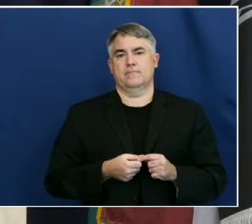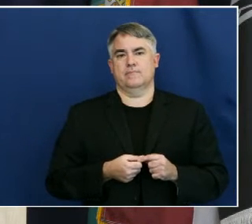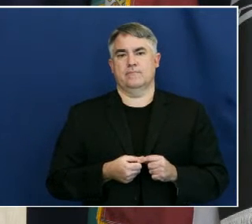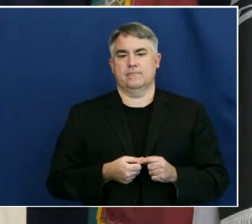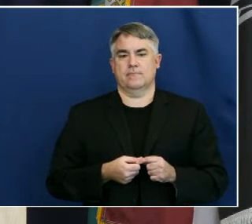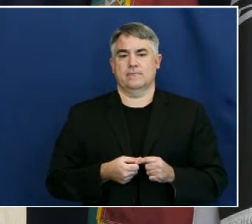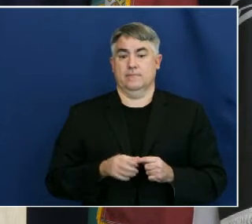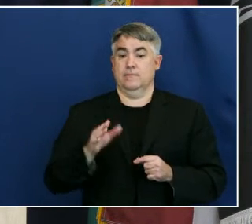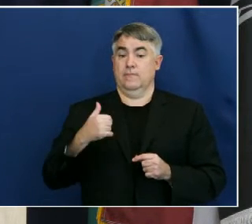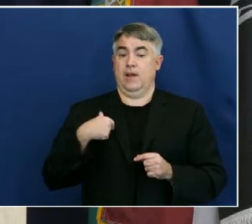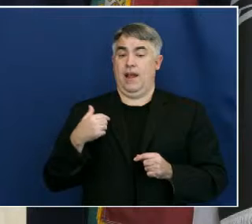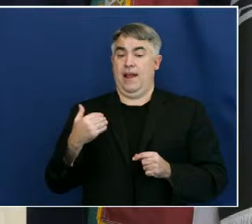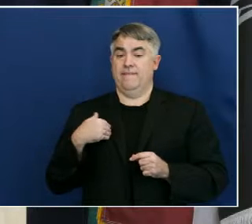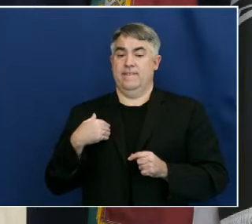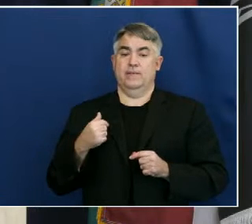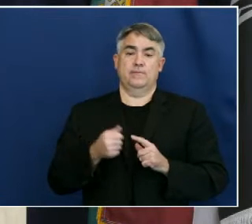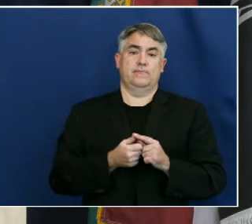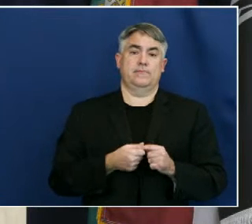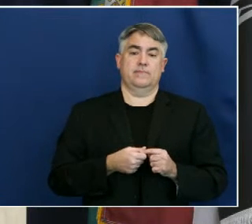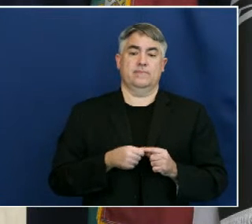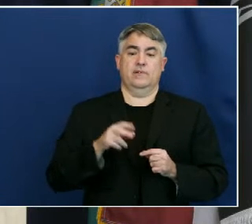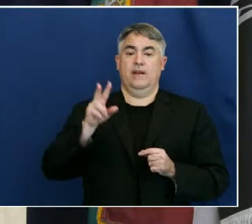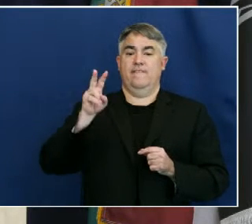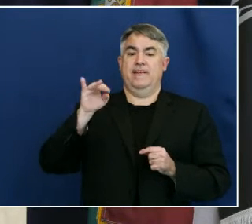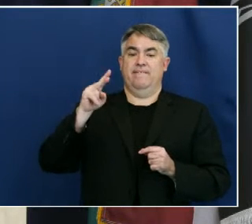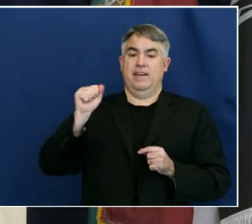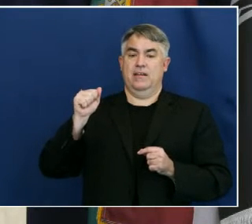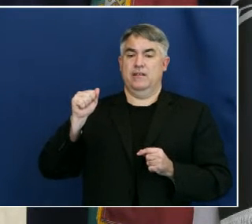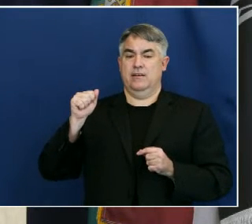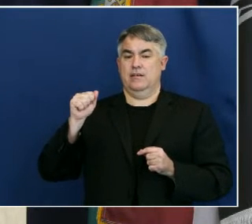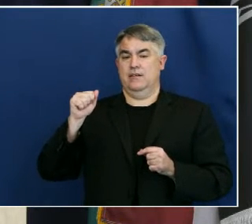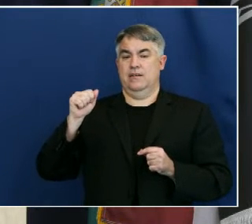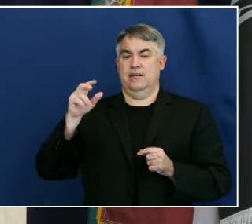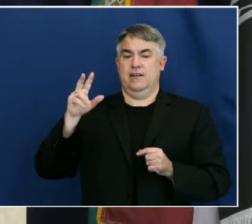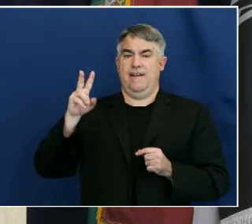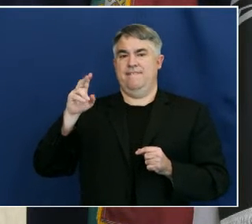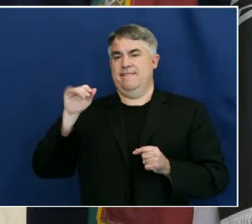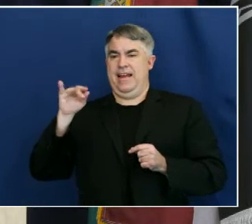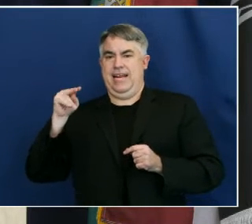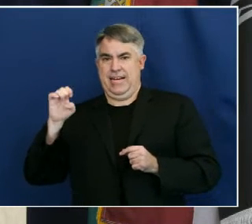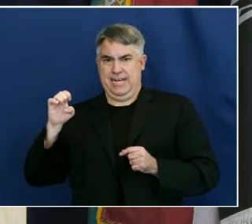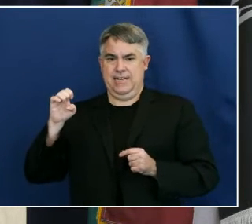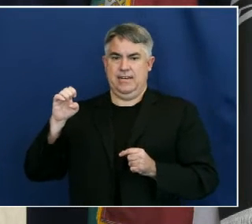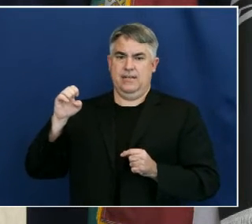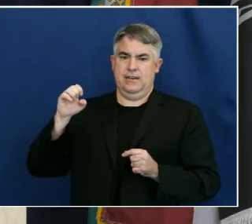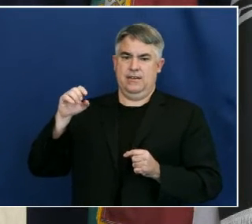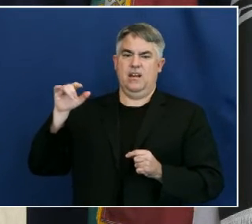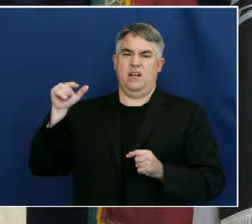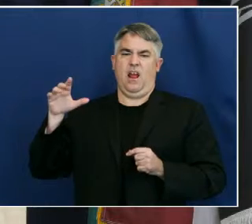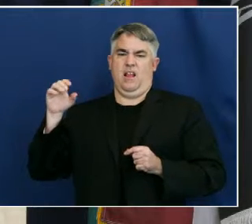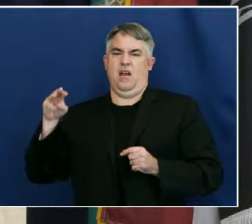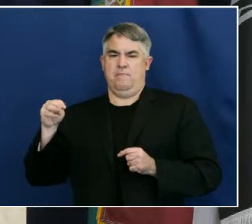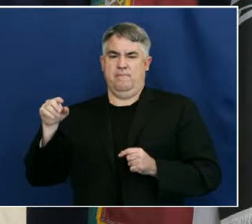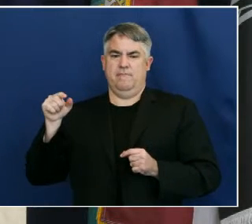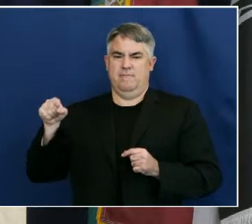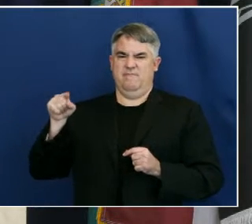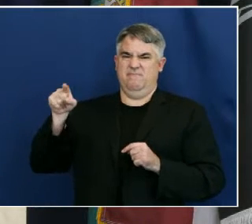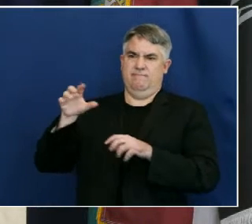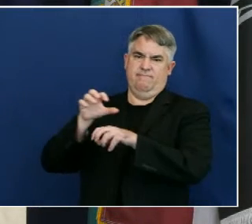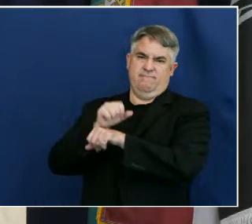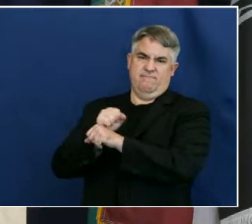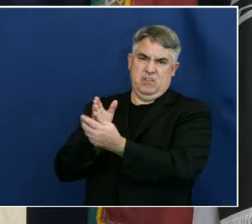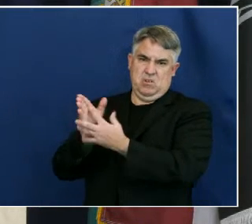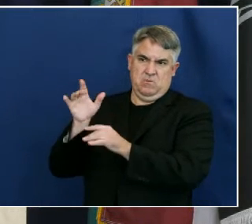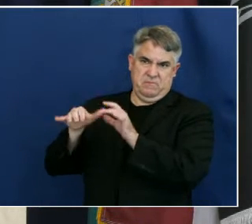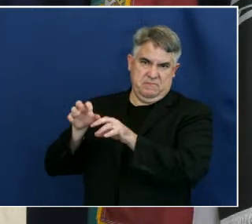website, vibavaccines.com, that has information, but it's really important for our K through 12 community to know you can't